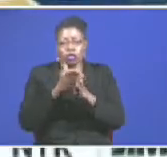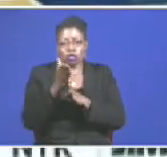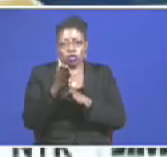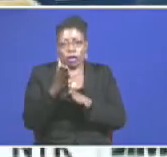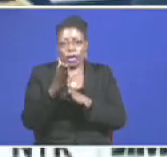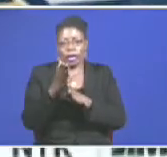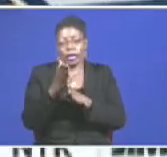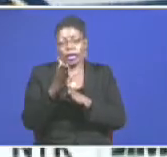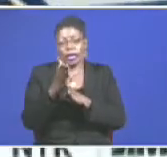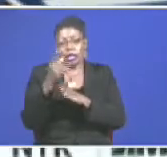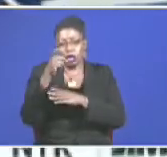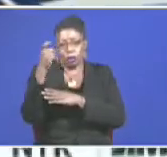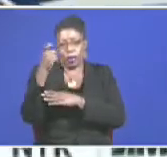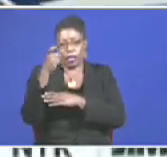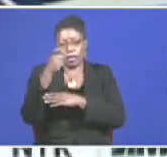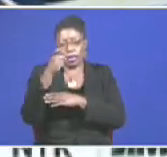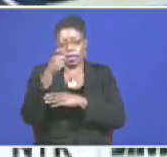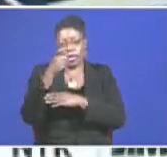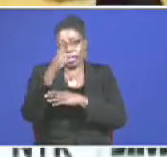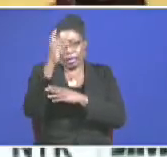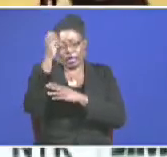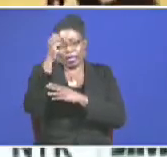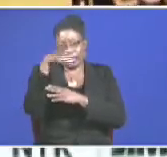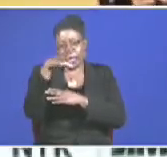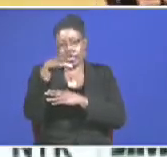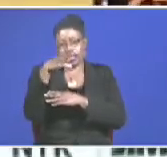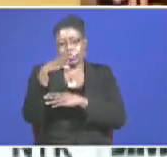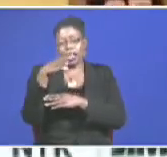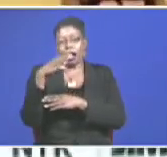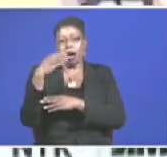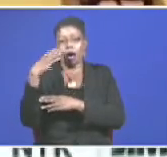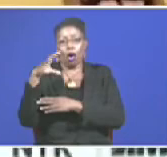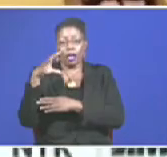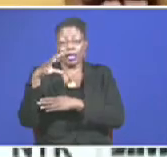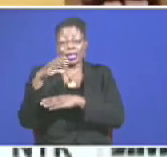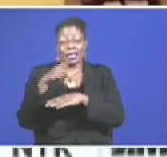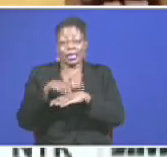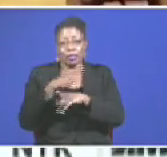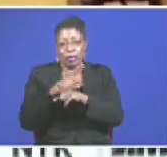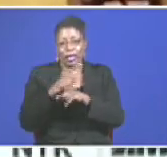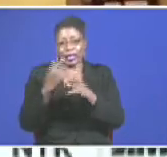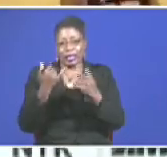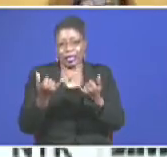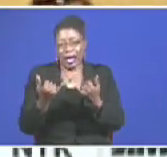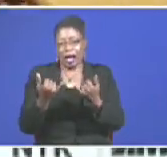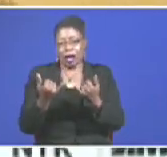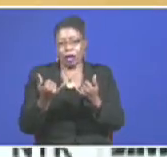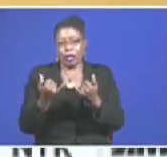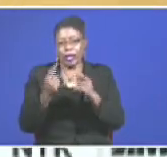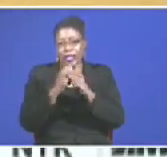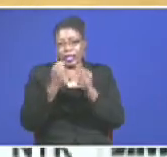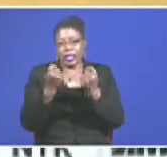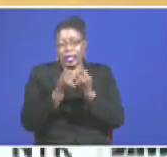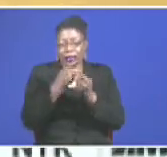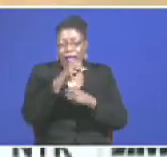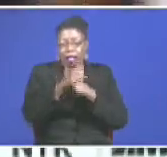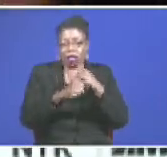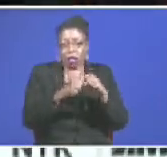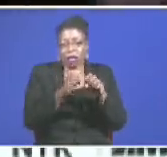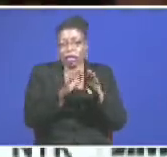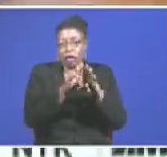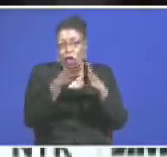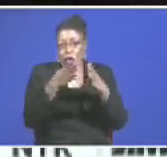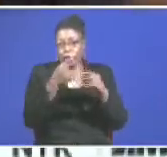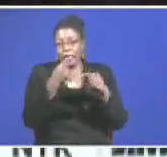under their belts, the Phoenix Suns are the hottest team right now in the NBA. Ironic for a team that struggled in the